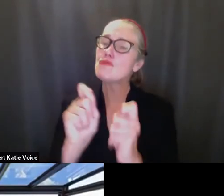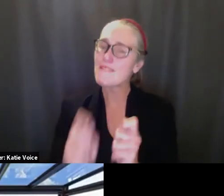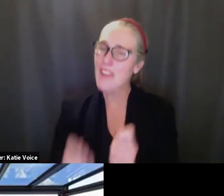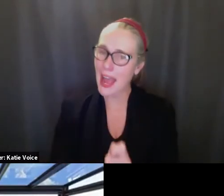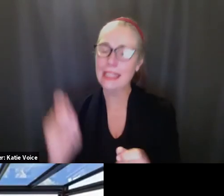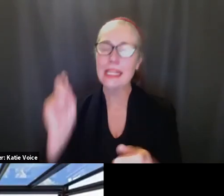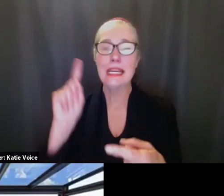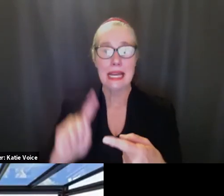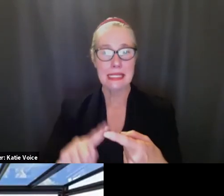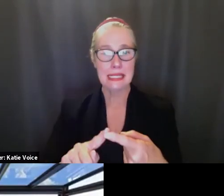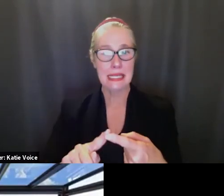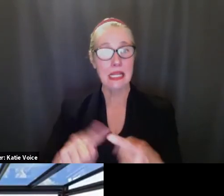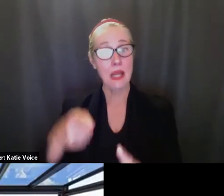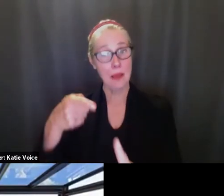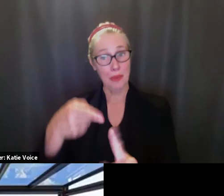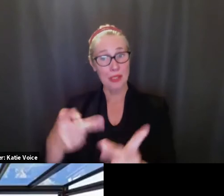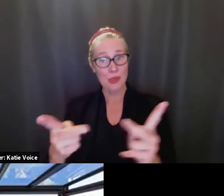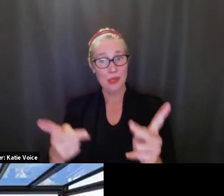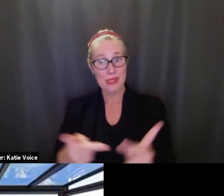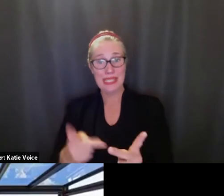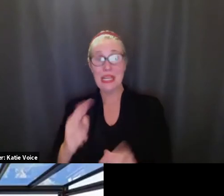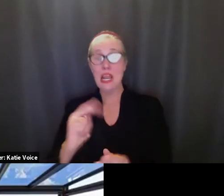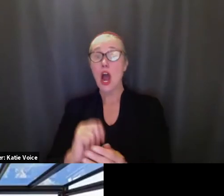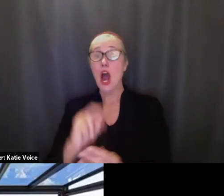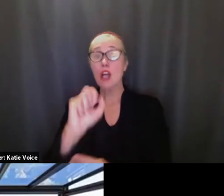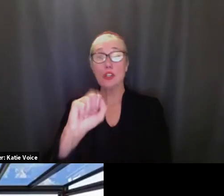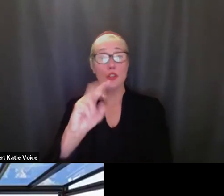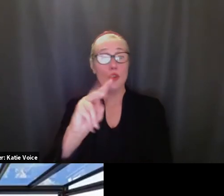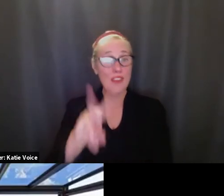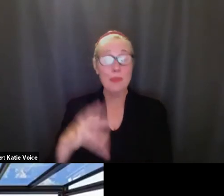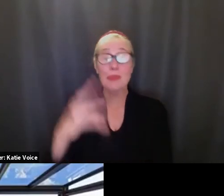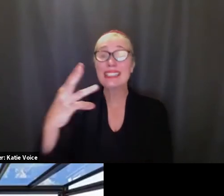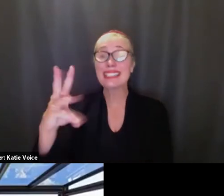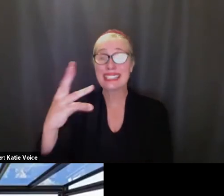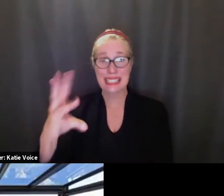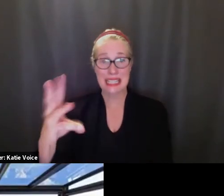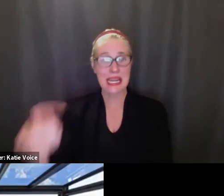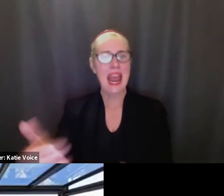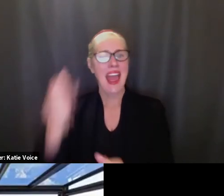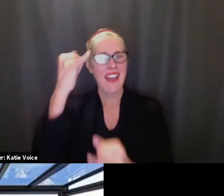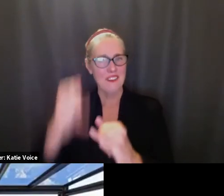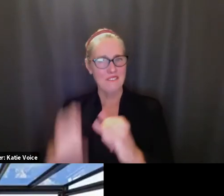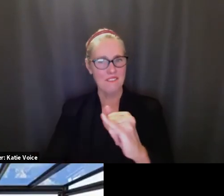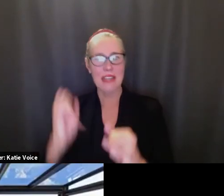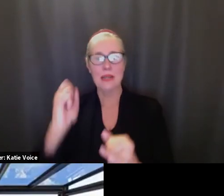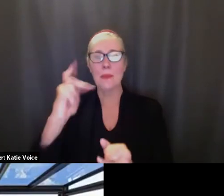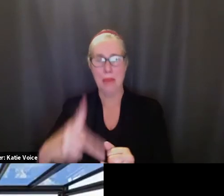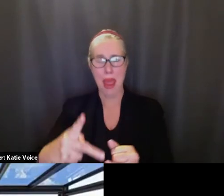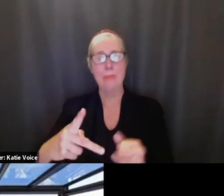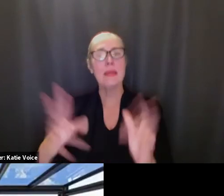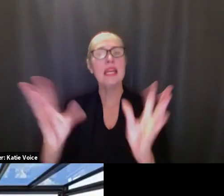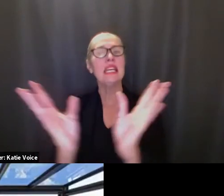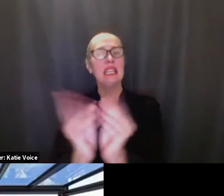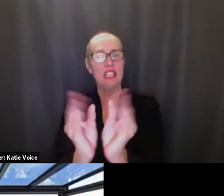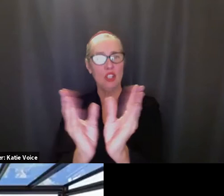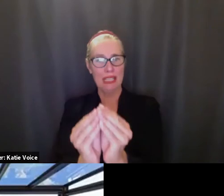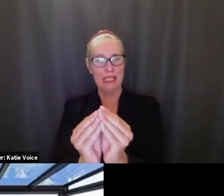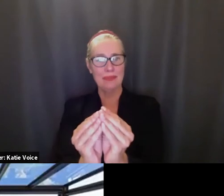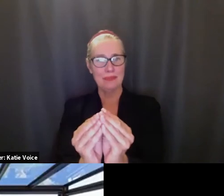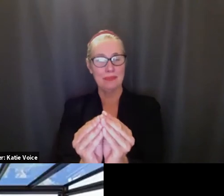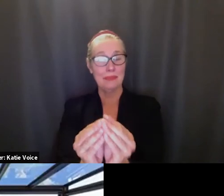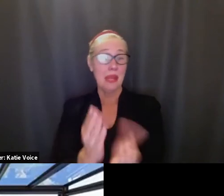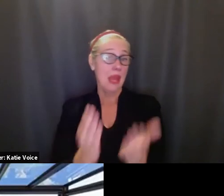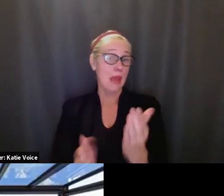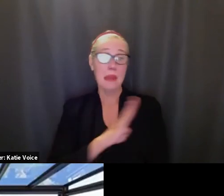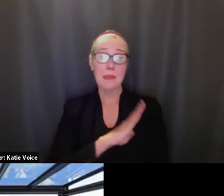to a point where you can see on november 16th we would have a final map hearing and the board might